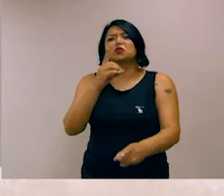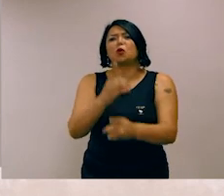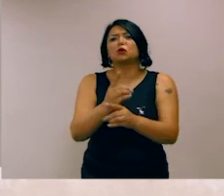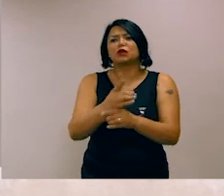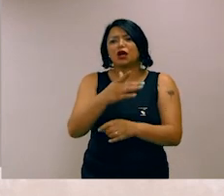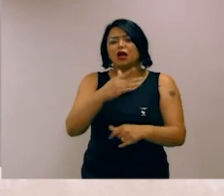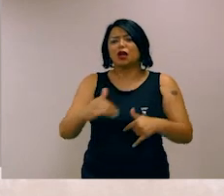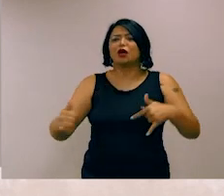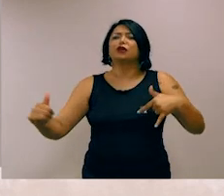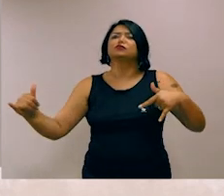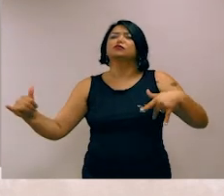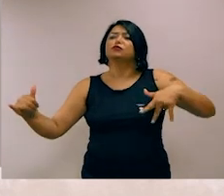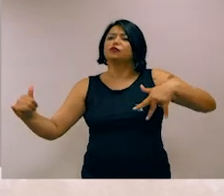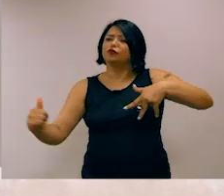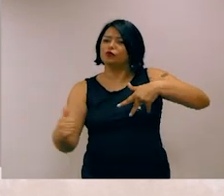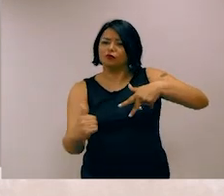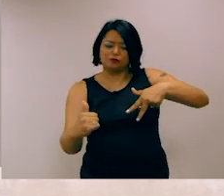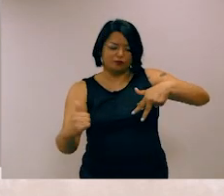probability of success.